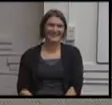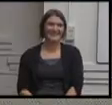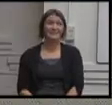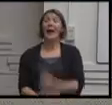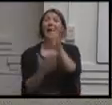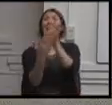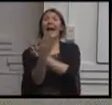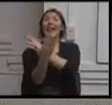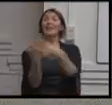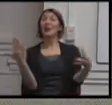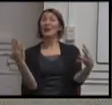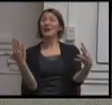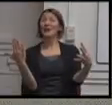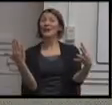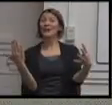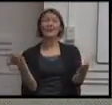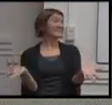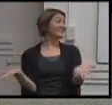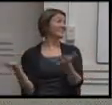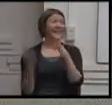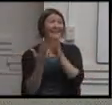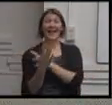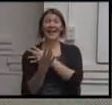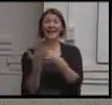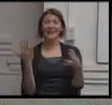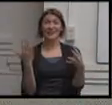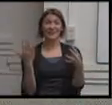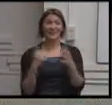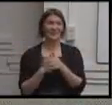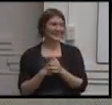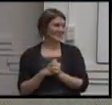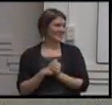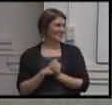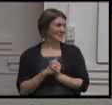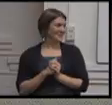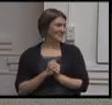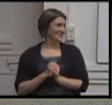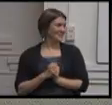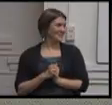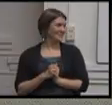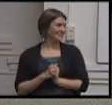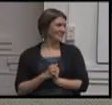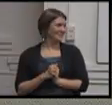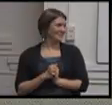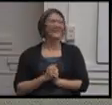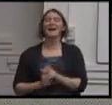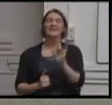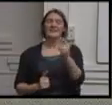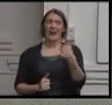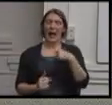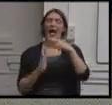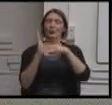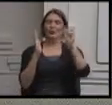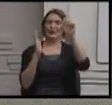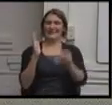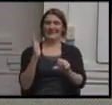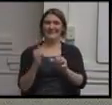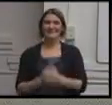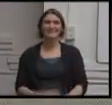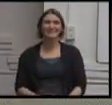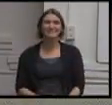Calendar. Does somebody want to read the calendar? I don't want to. We're not having a calendar. Here, I'll read the calendar.